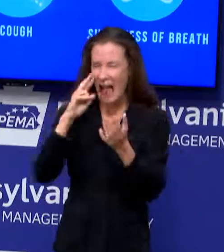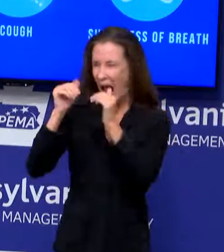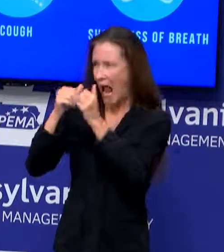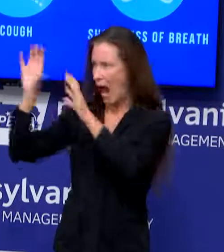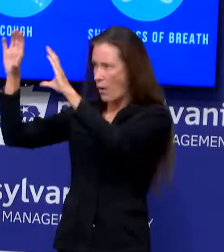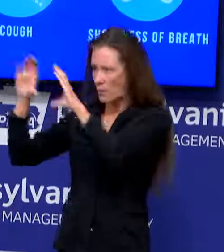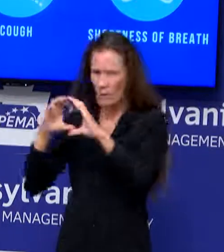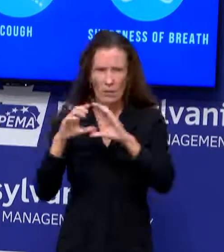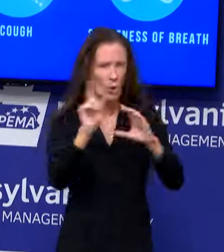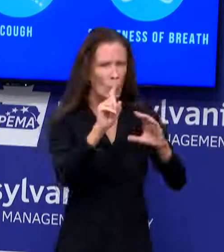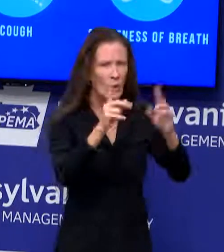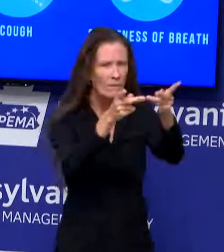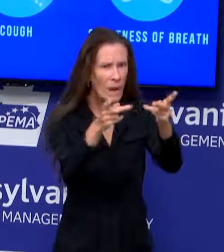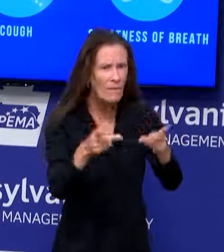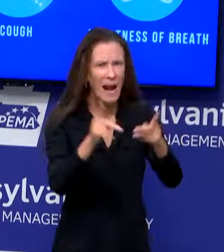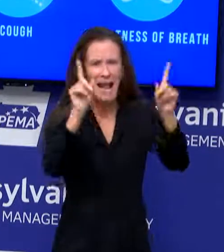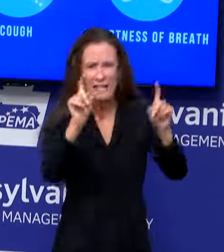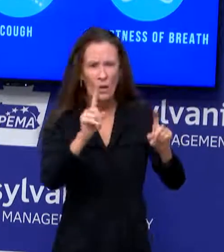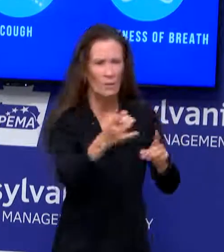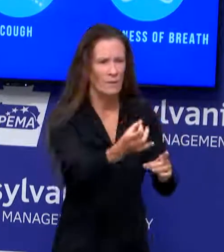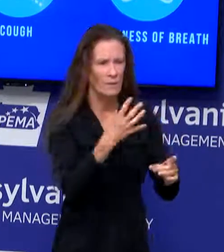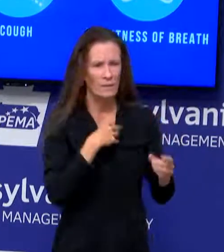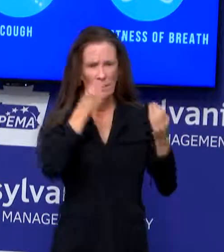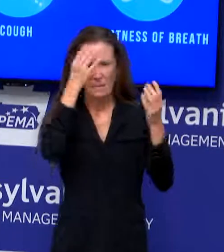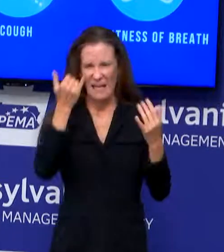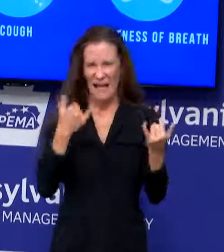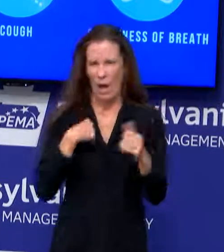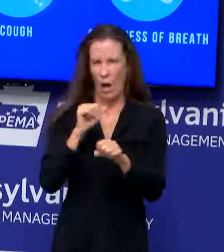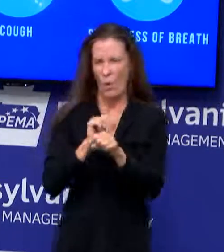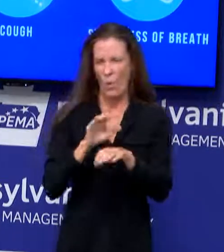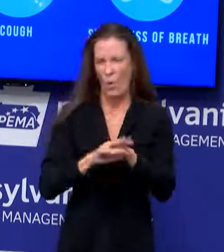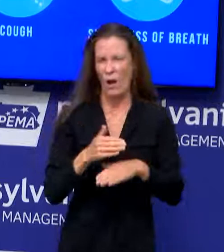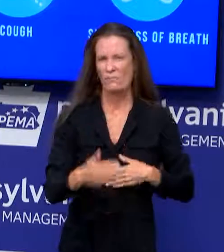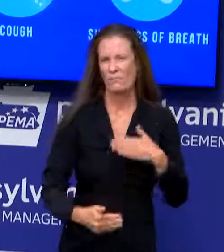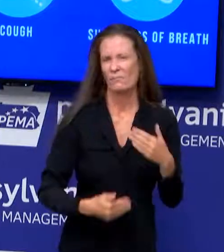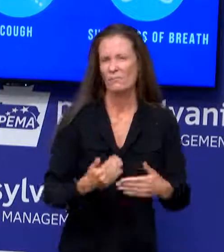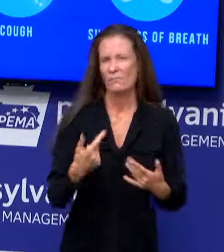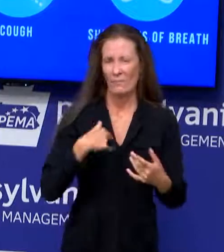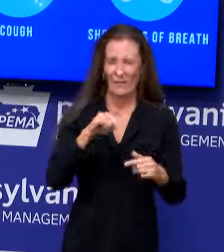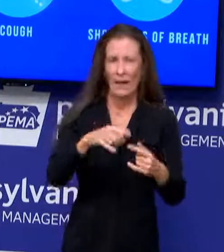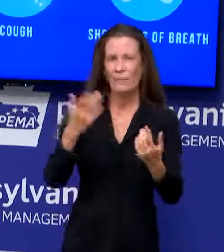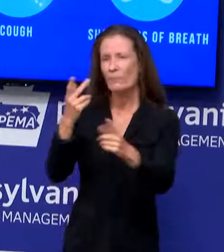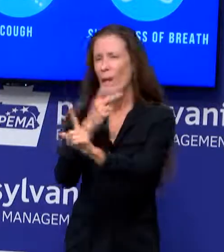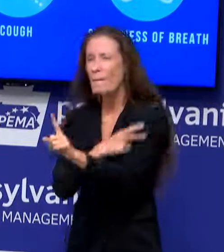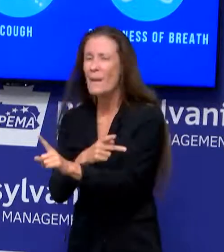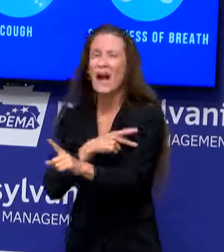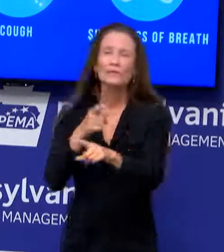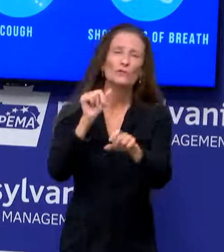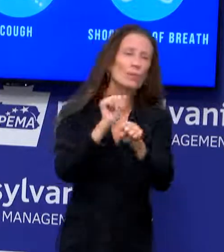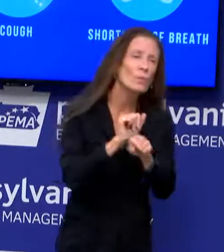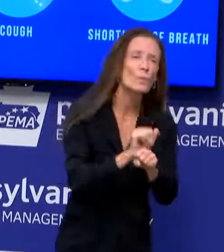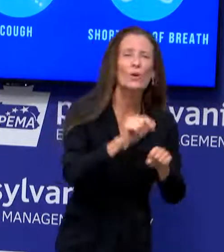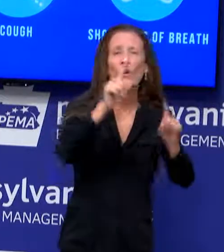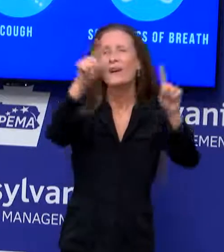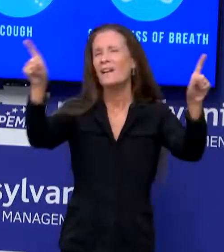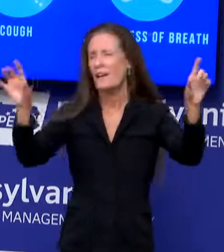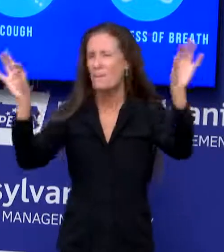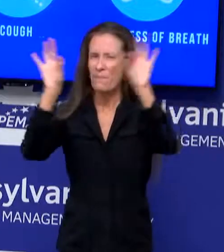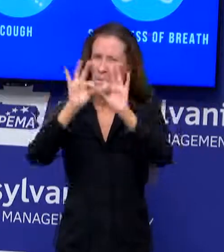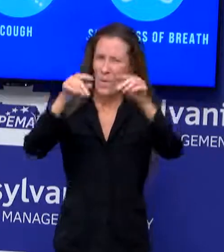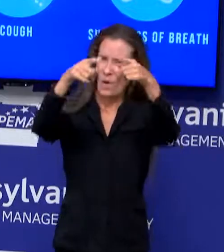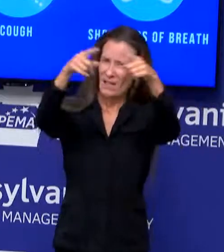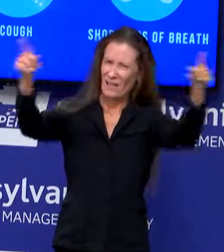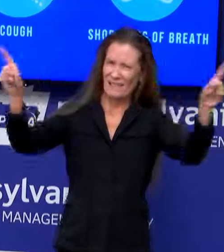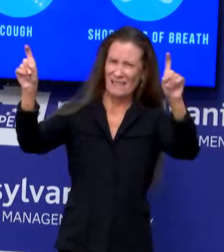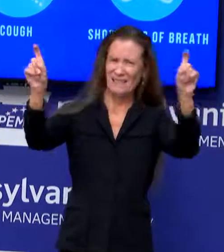the testing of every patient and every staff member in all of the other long-term care facilities that are regulated by the Department of Human Services. And